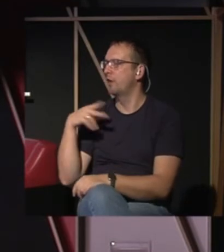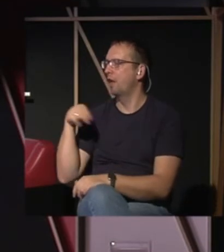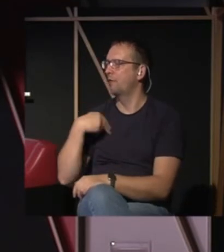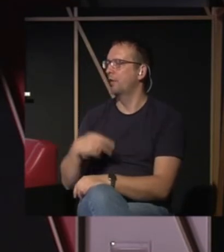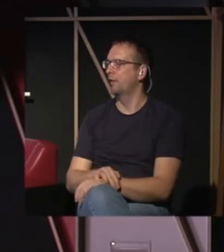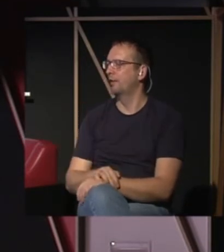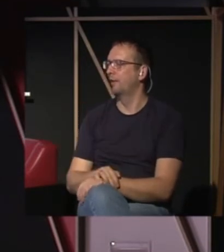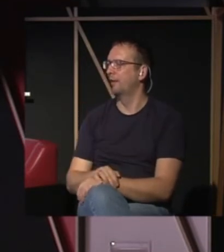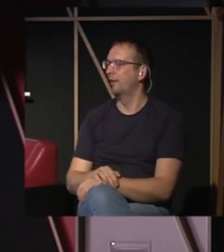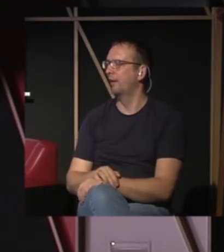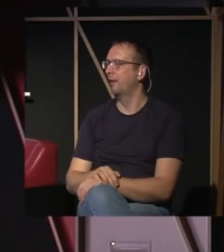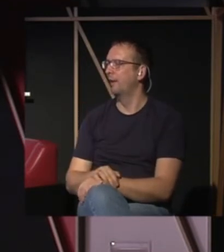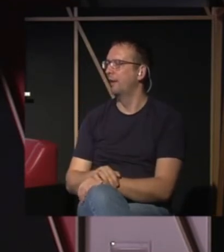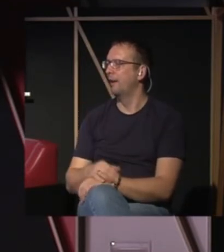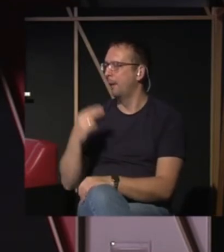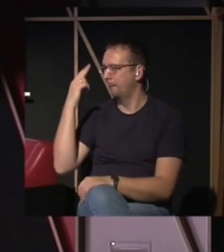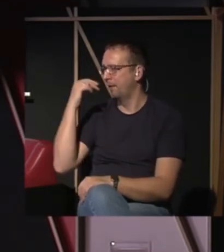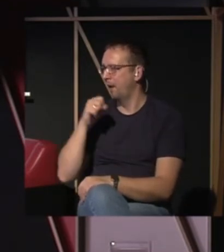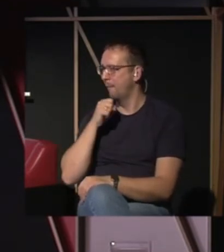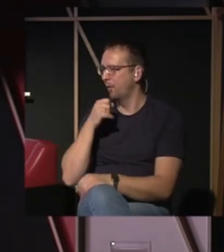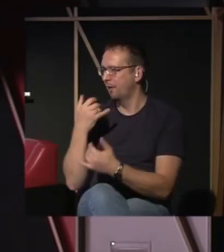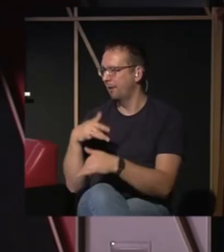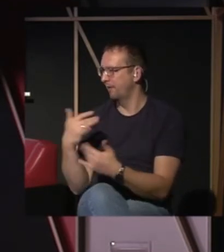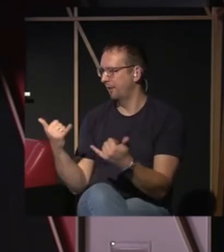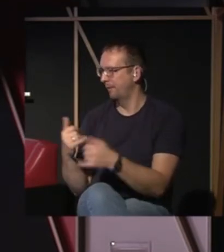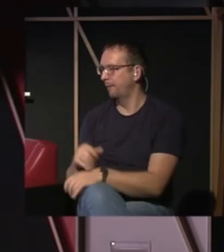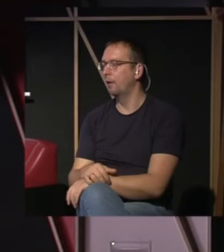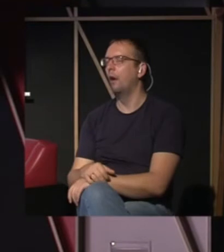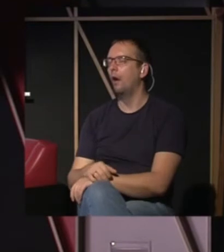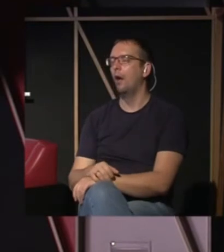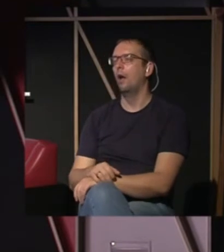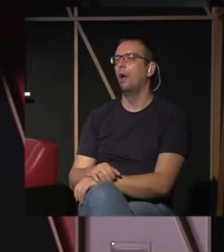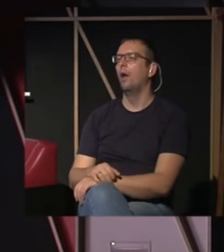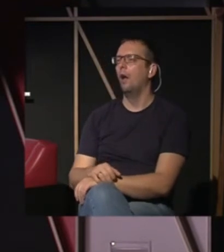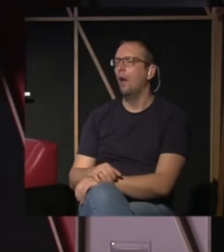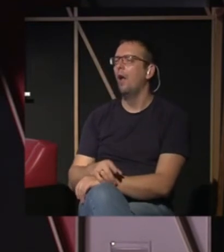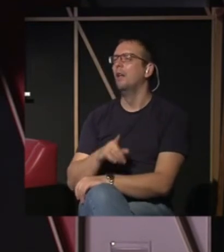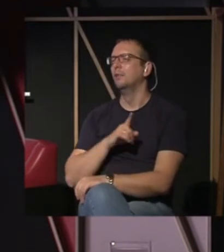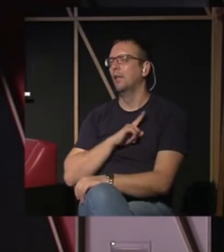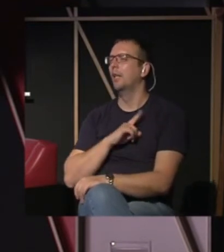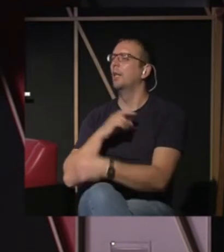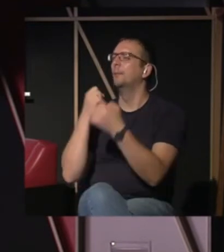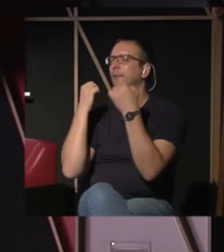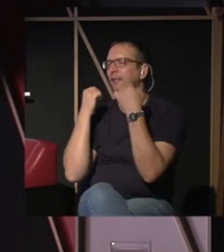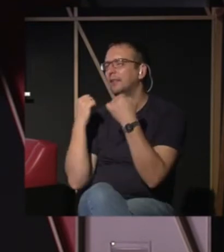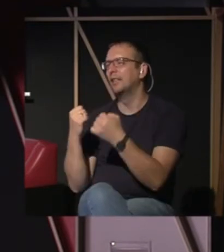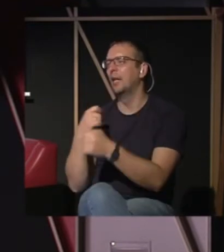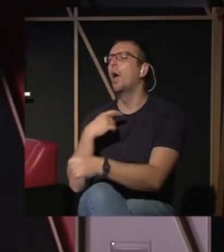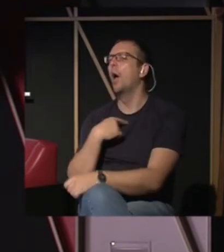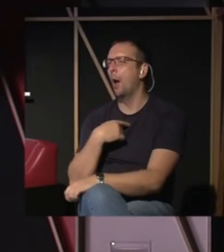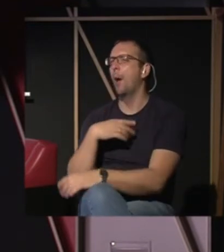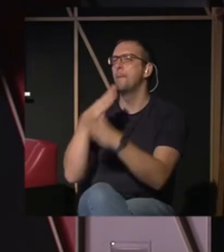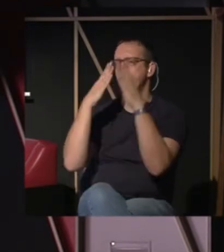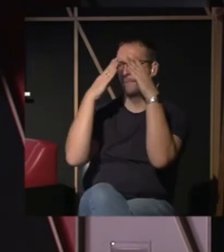I'm absolutely sure that on match Mexico and Germany was audio description only in English and